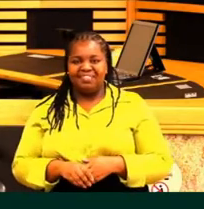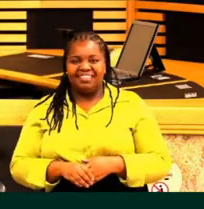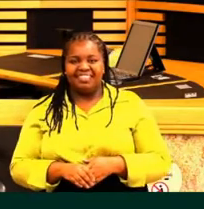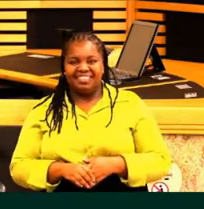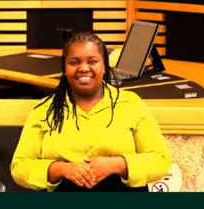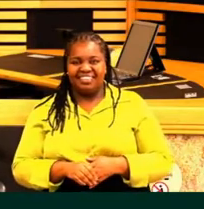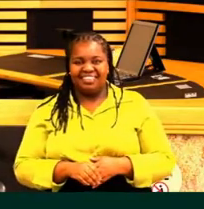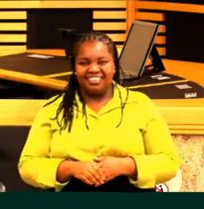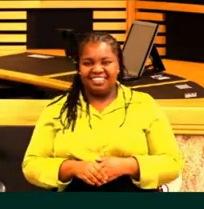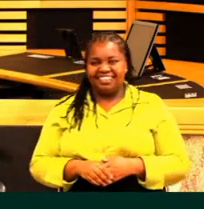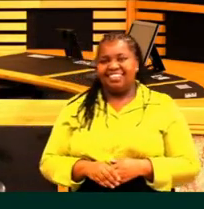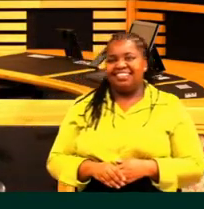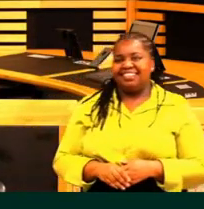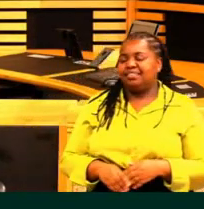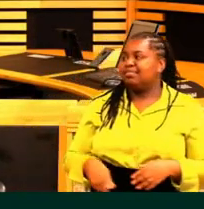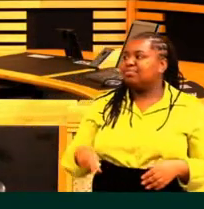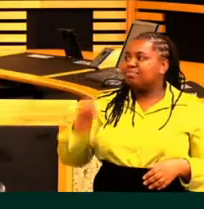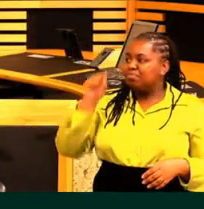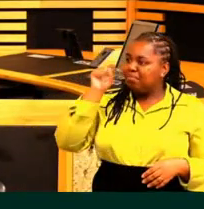in this is